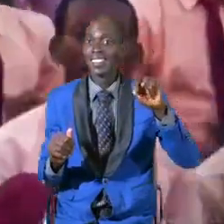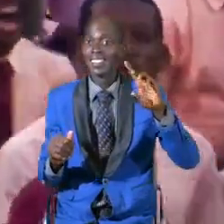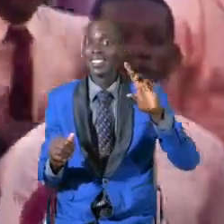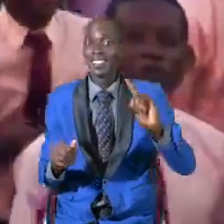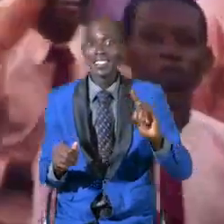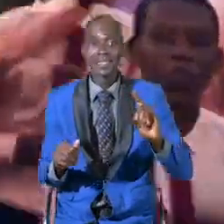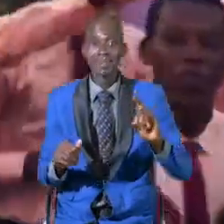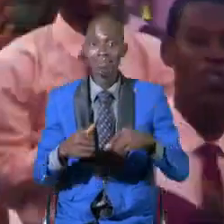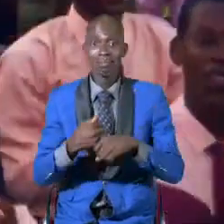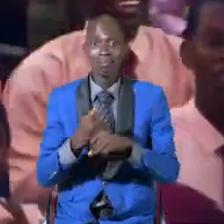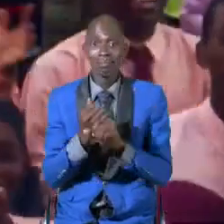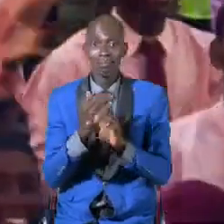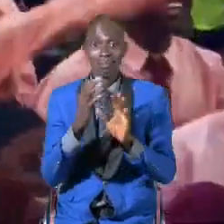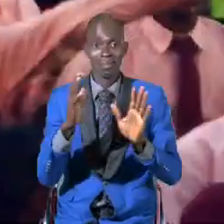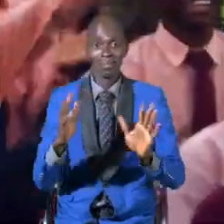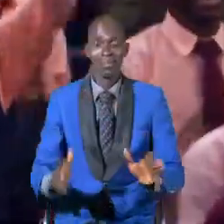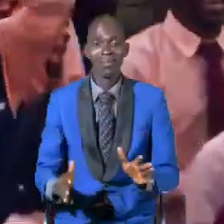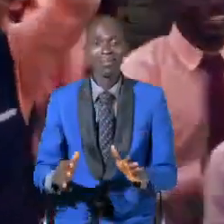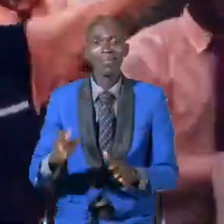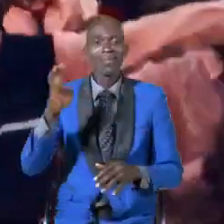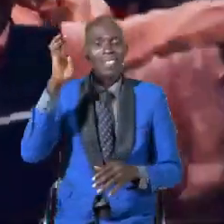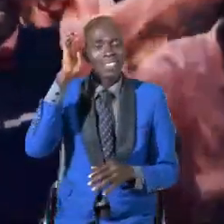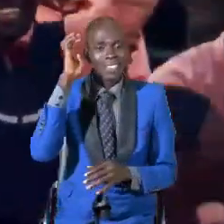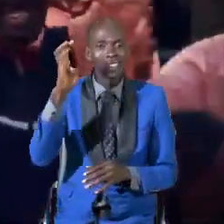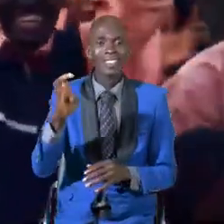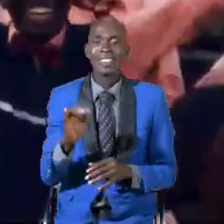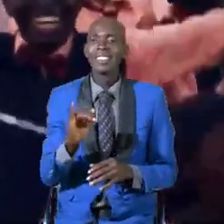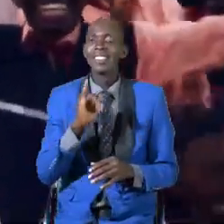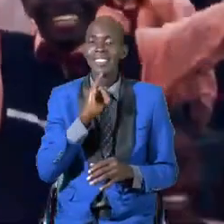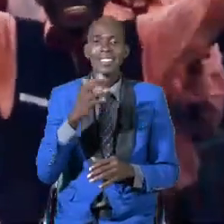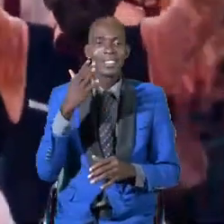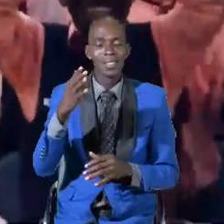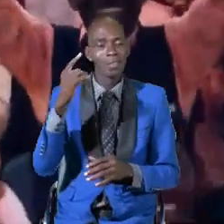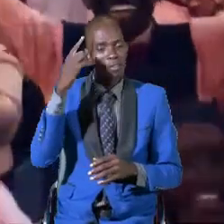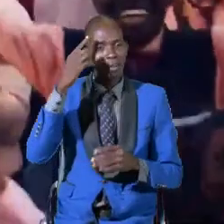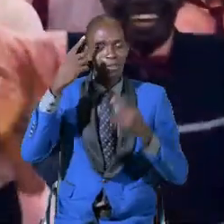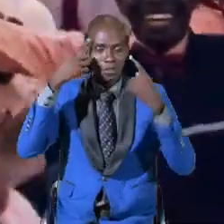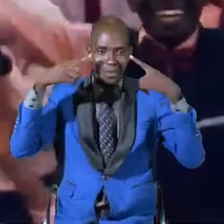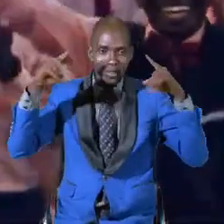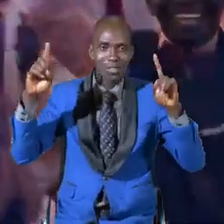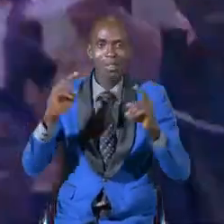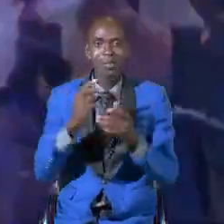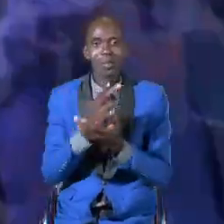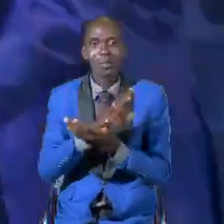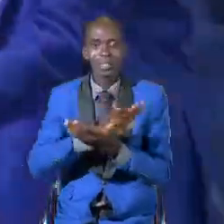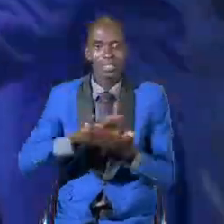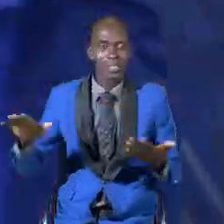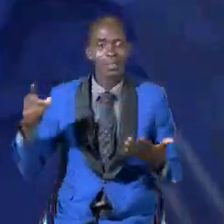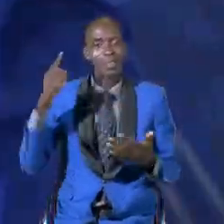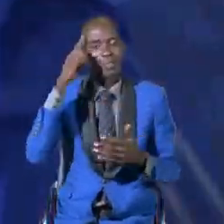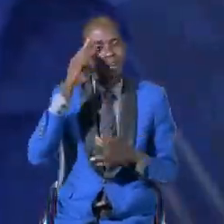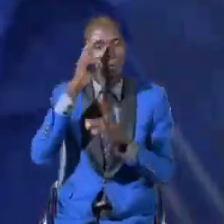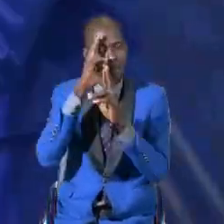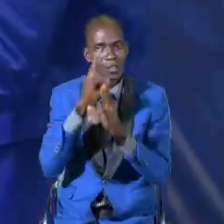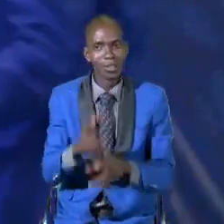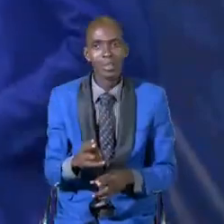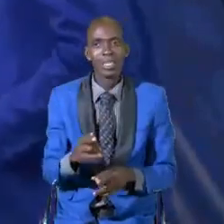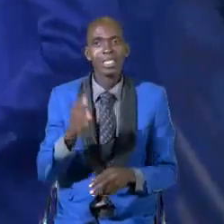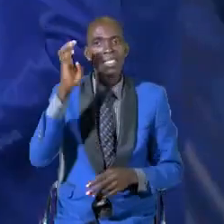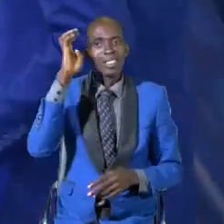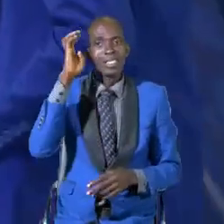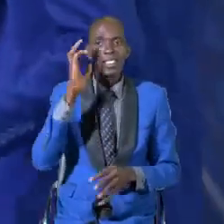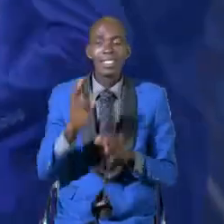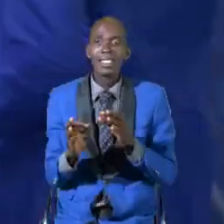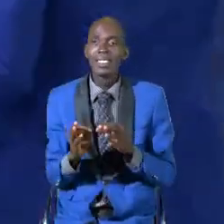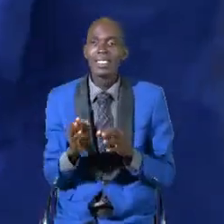trends for Christ. He trends for success. He trends for holiness. He trends for integrity. It is a real, rare